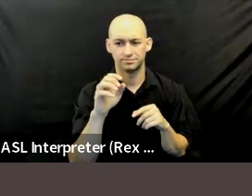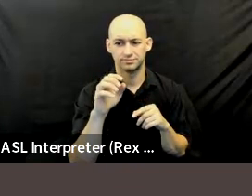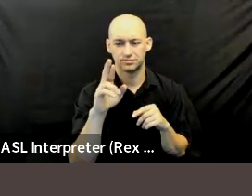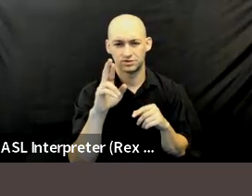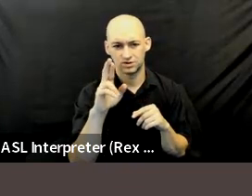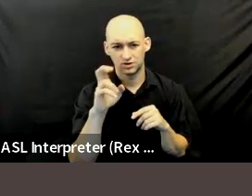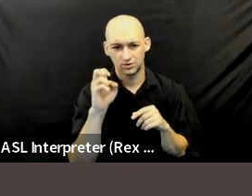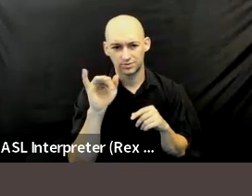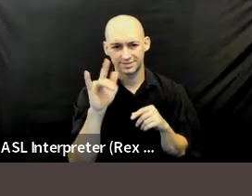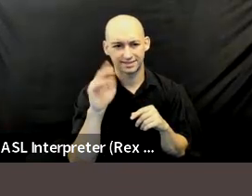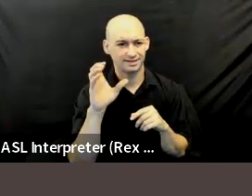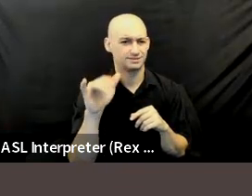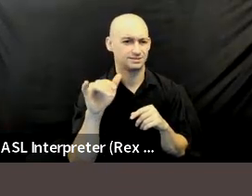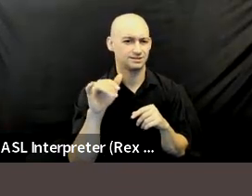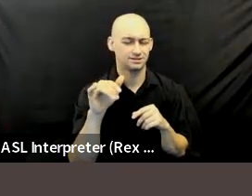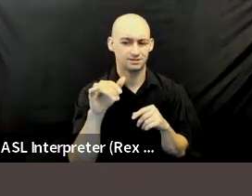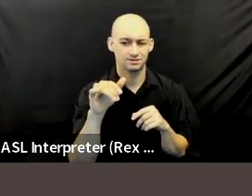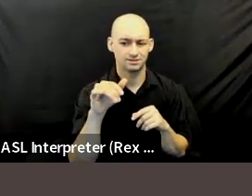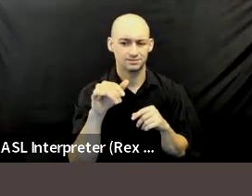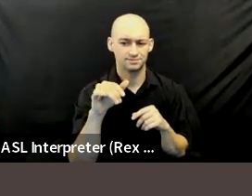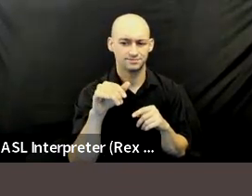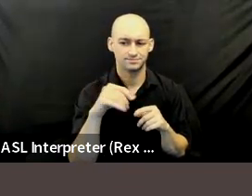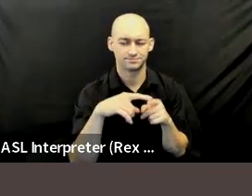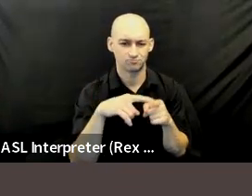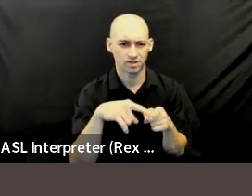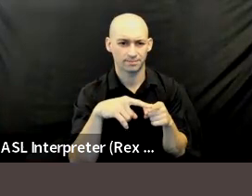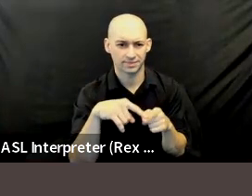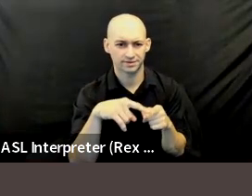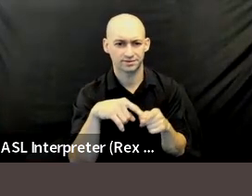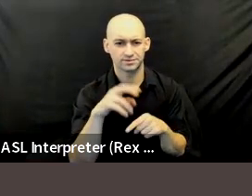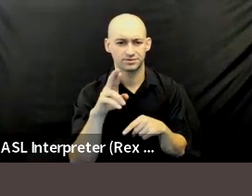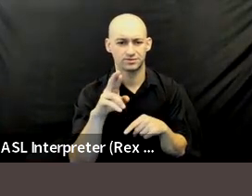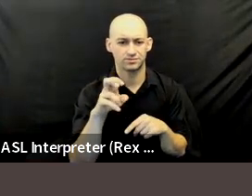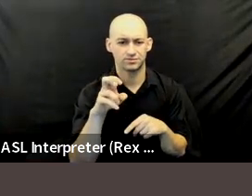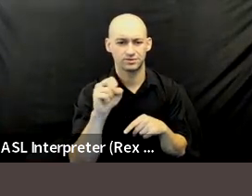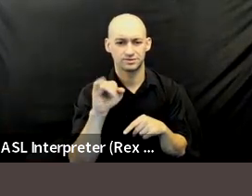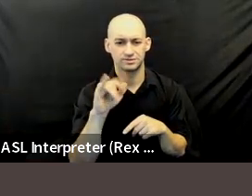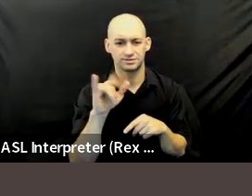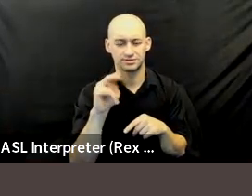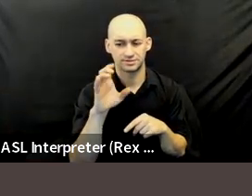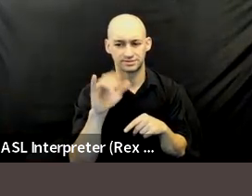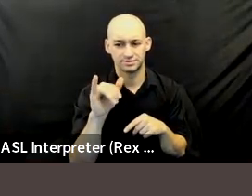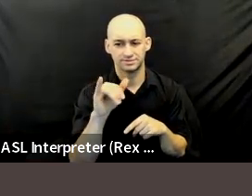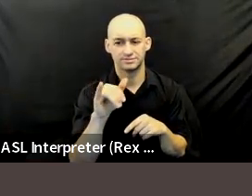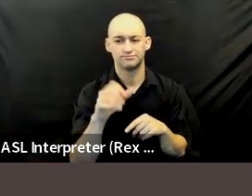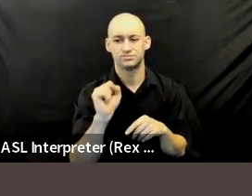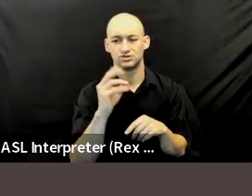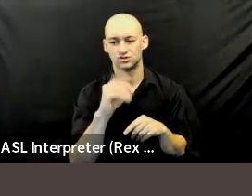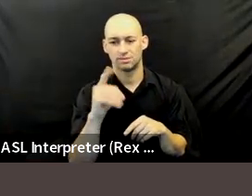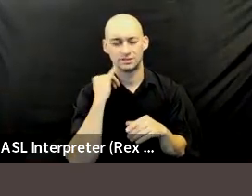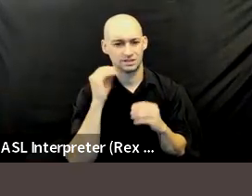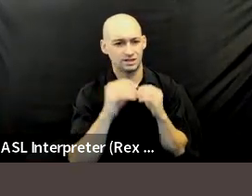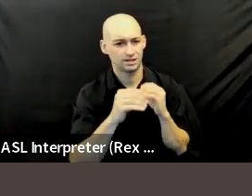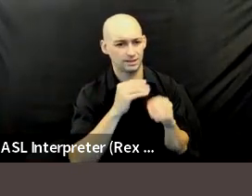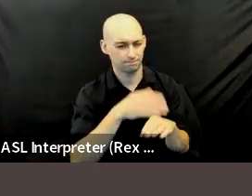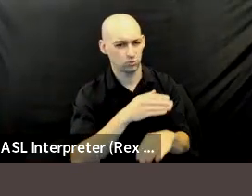resiliency. And, the shop is there to improve conditions as well as operations and the